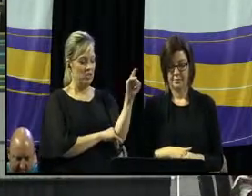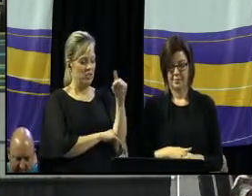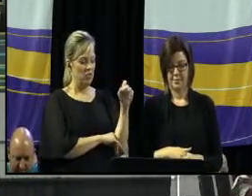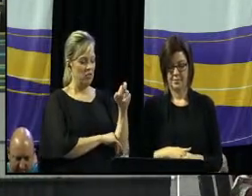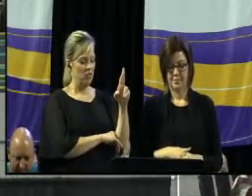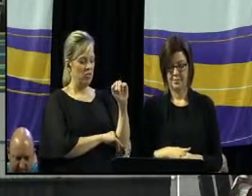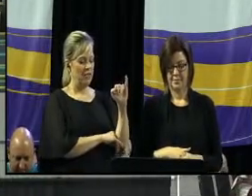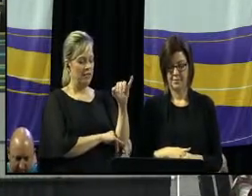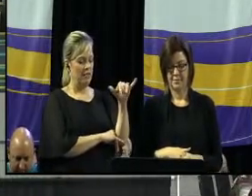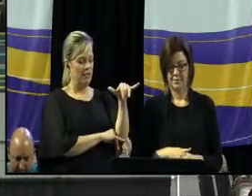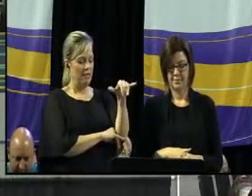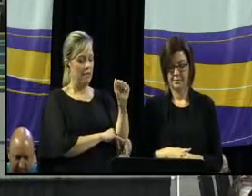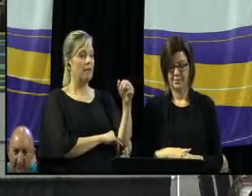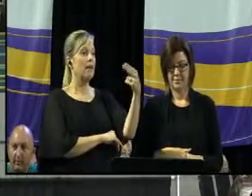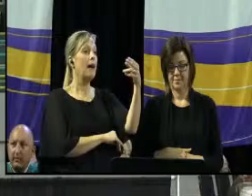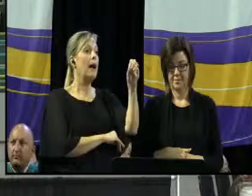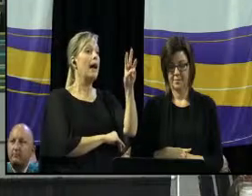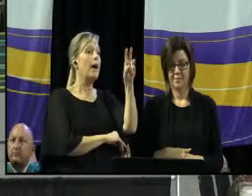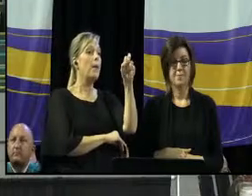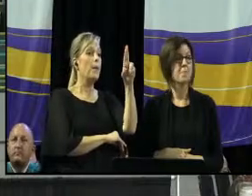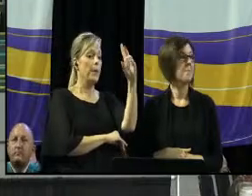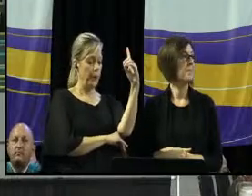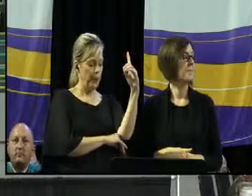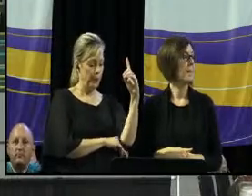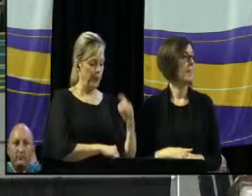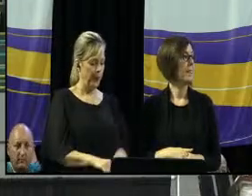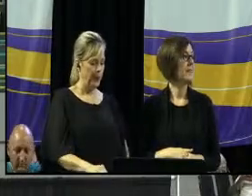Yazaria Janae Howard.